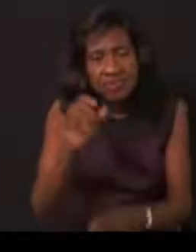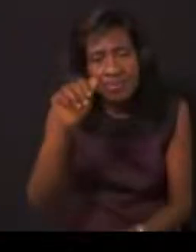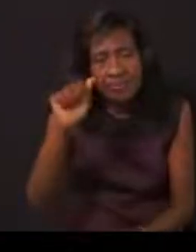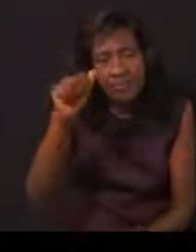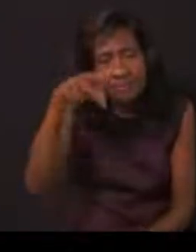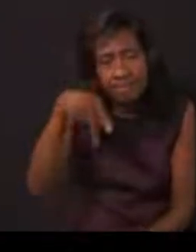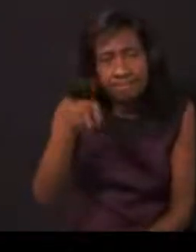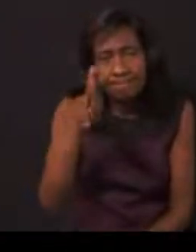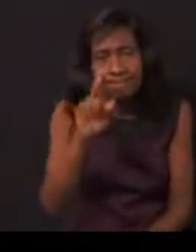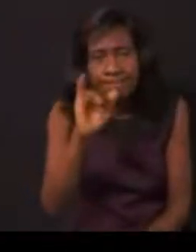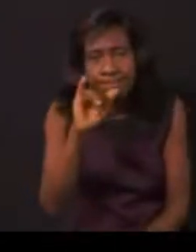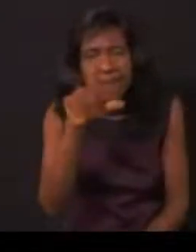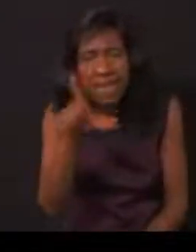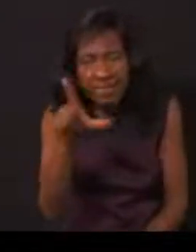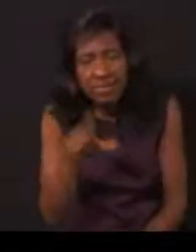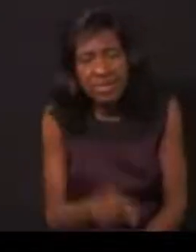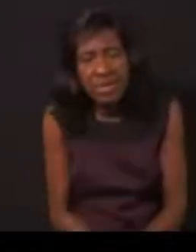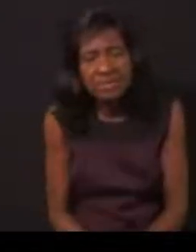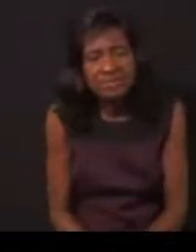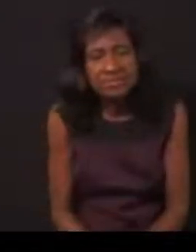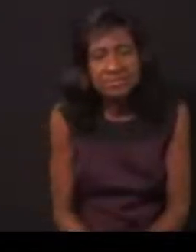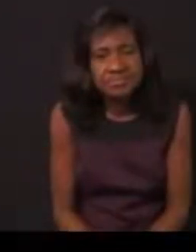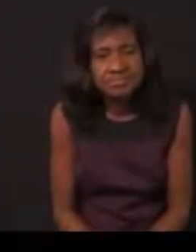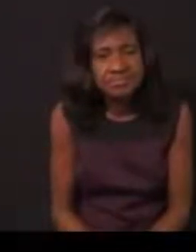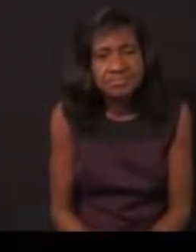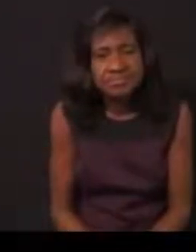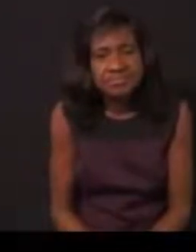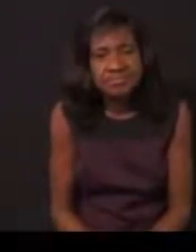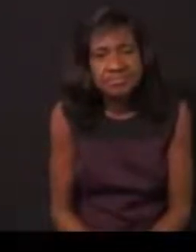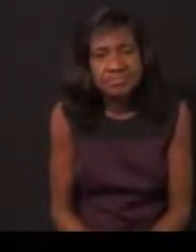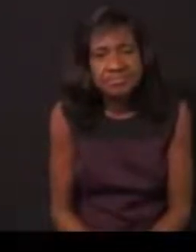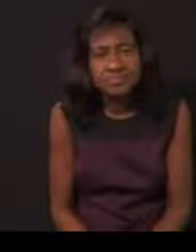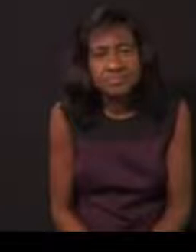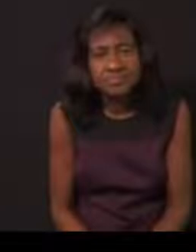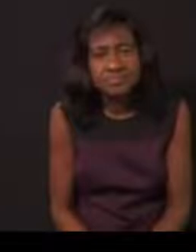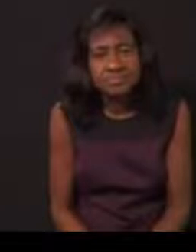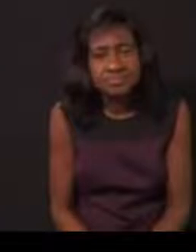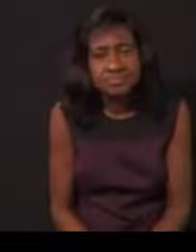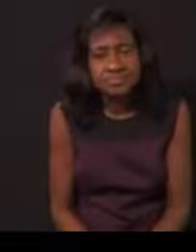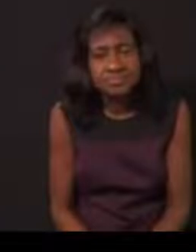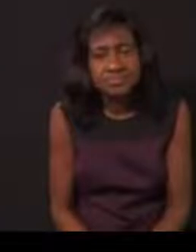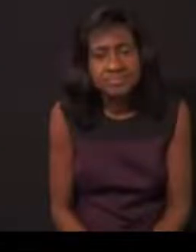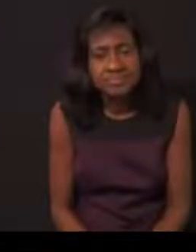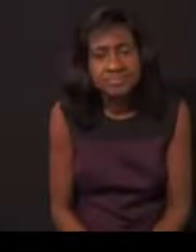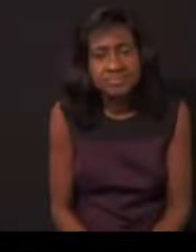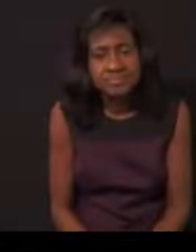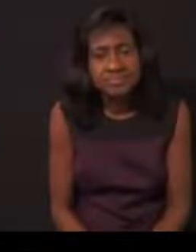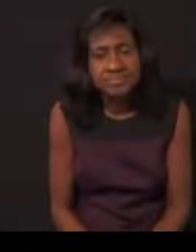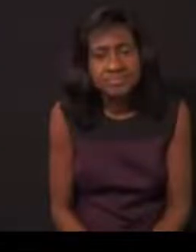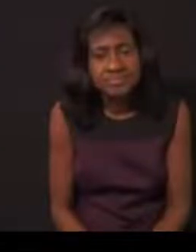thumbs up. Okay, so I'll cede the floor. Thank you very much, everybody. Okay, thanks, Wendy. April?